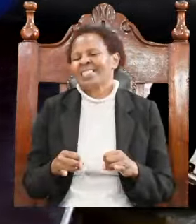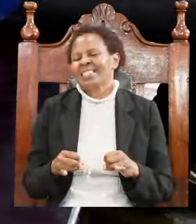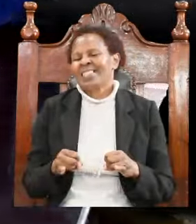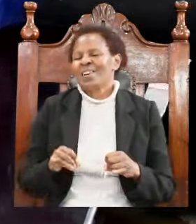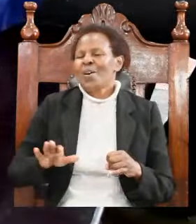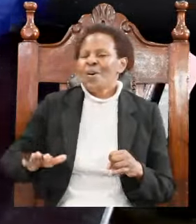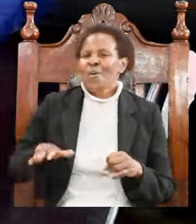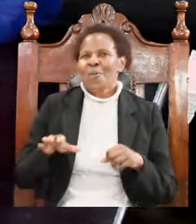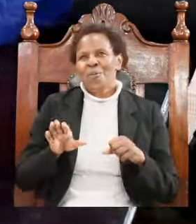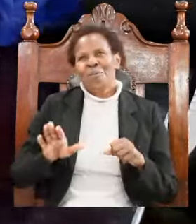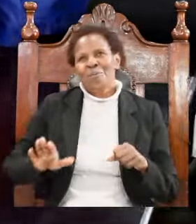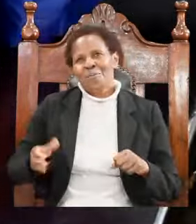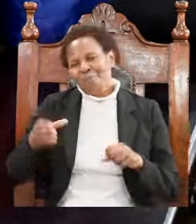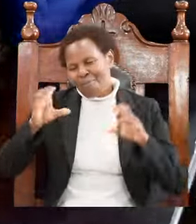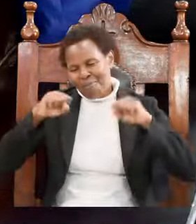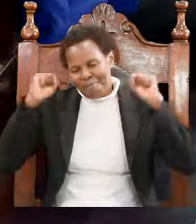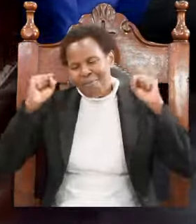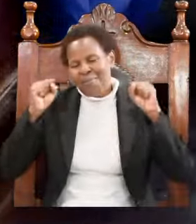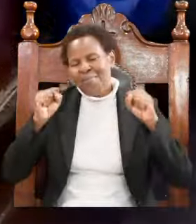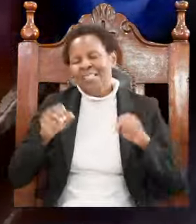yourselves.